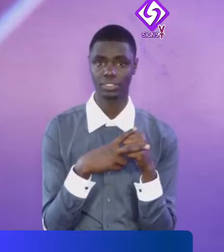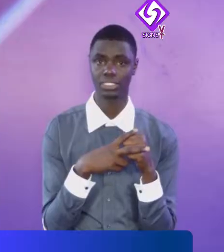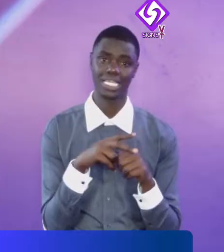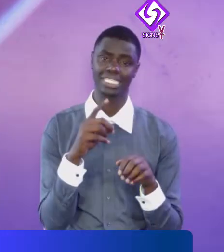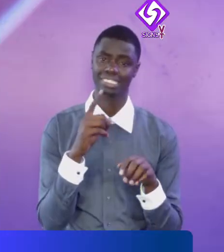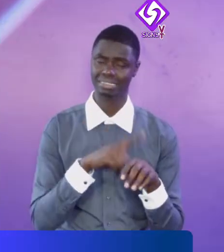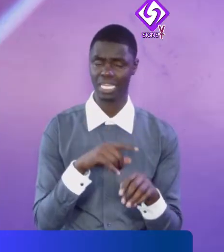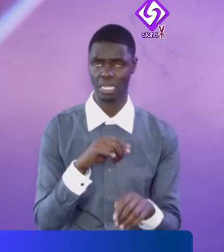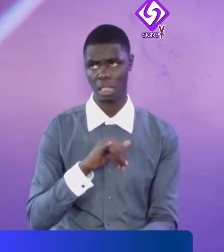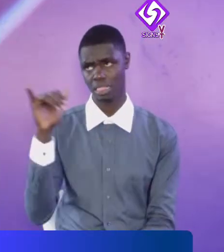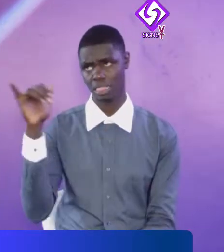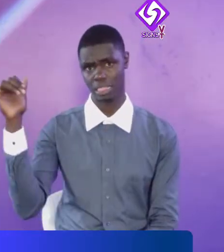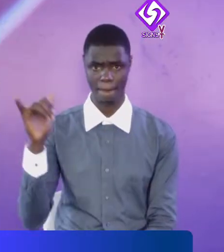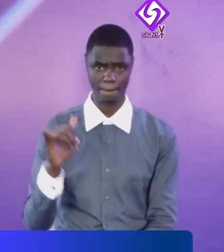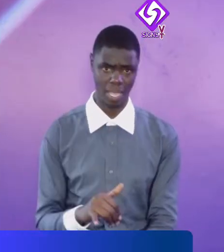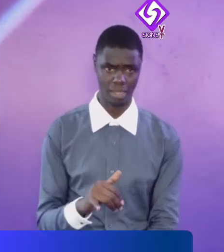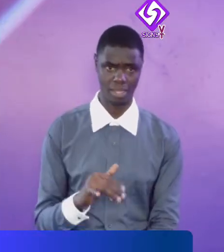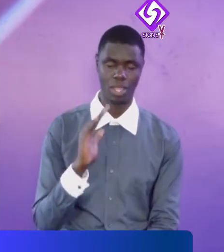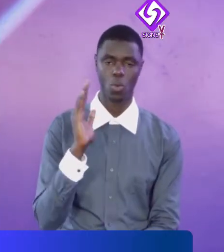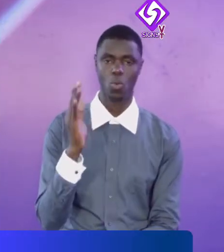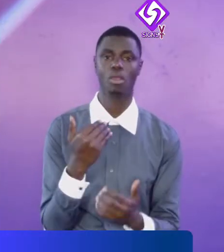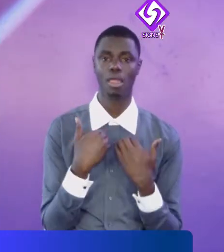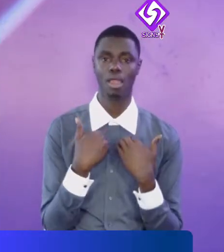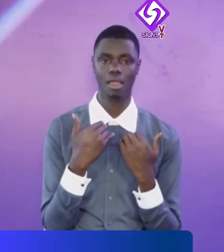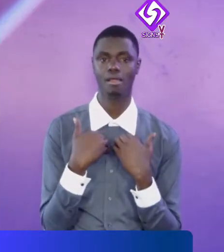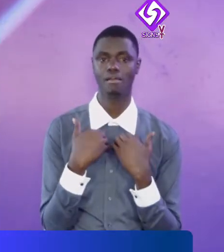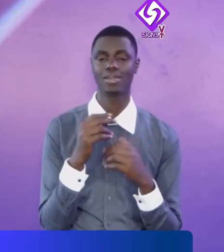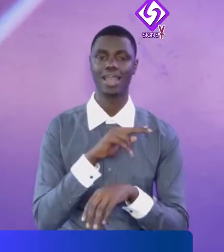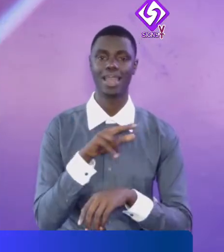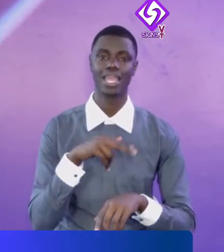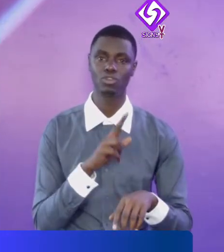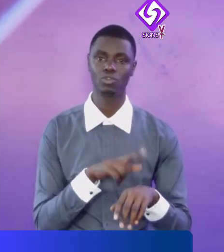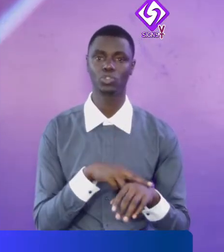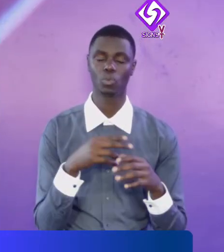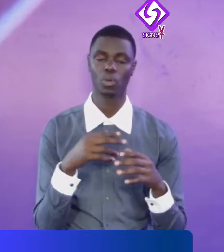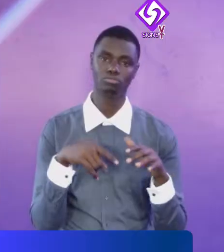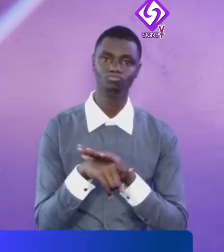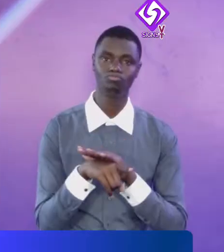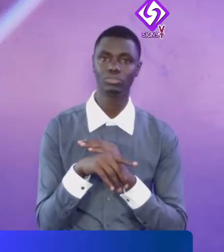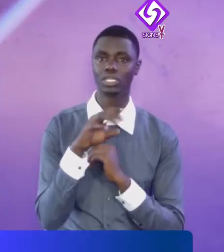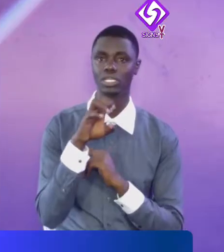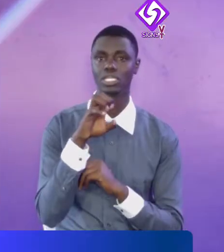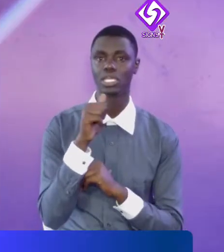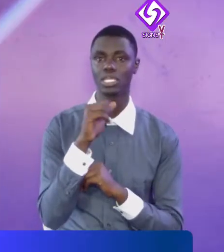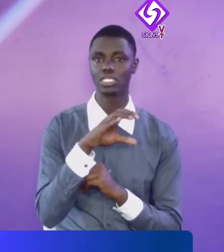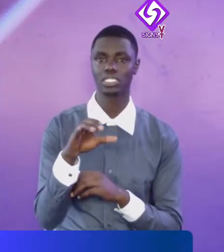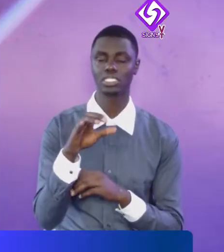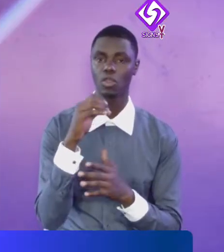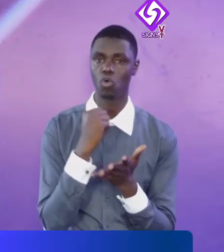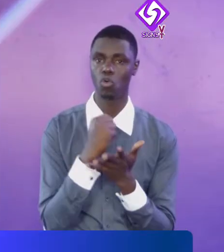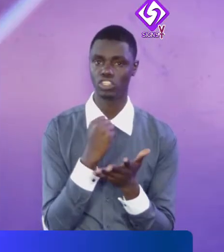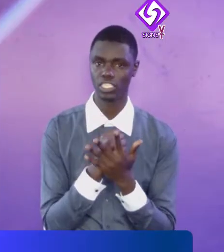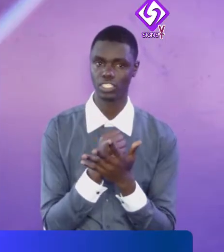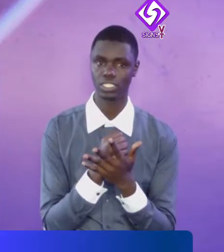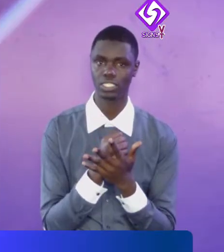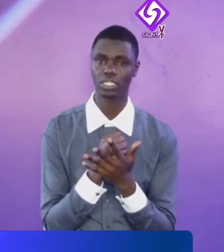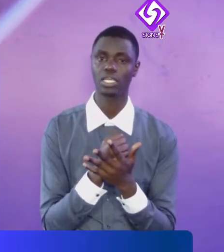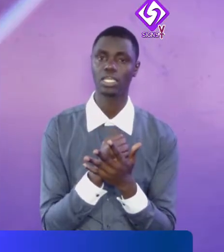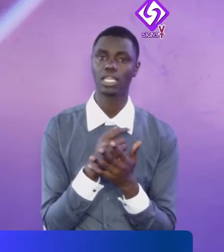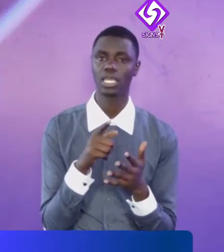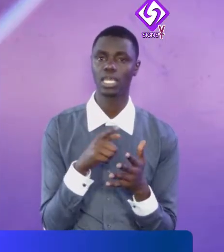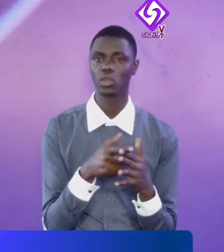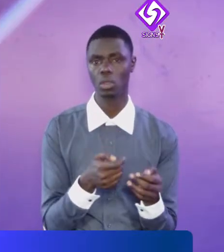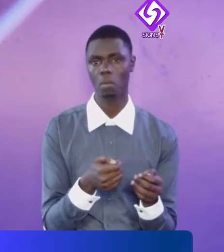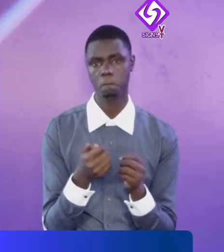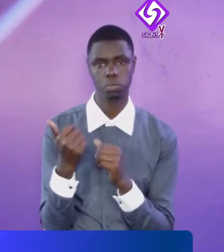I come back, we are going to have a nationwide Occupy EACC offices and the Senate. Do you know why, Alan?